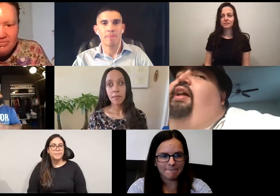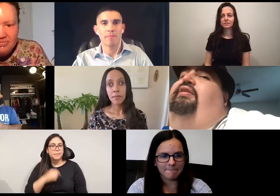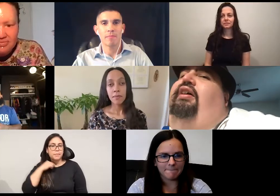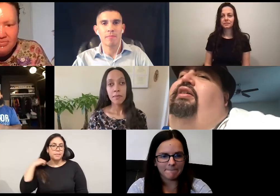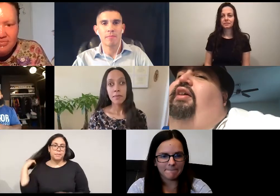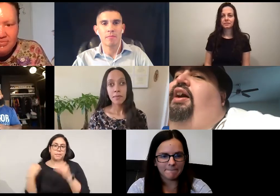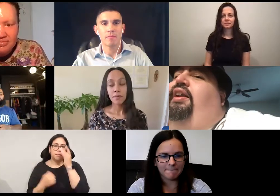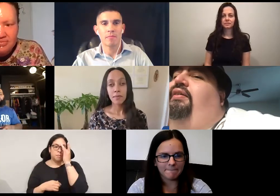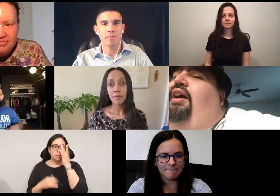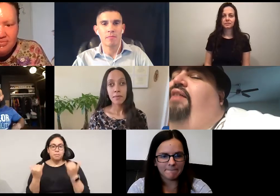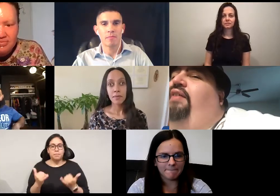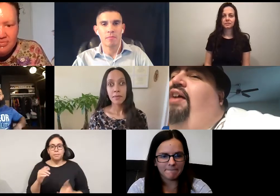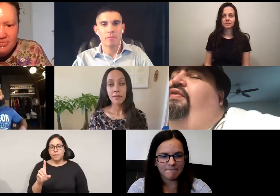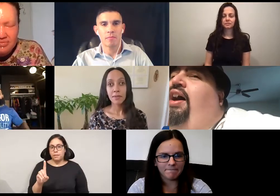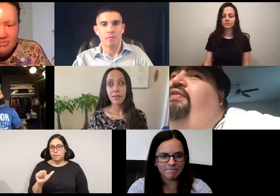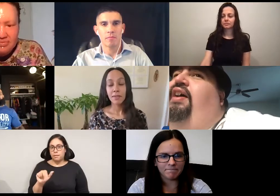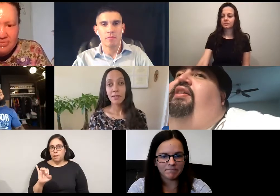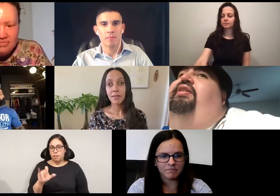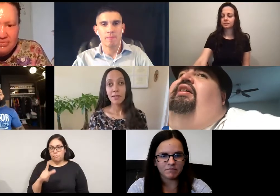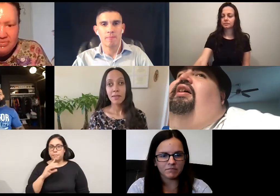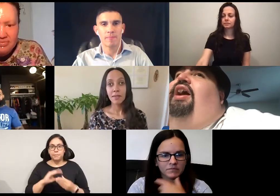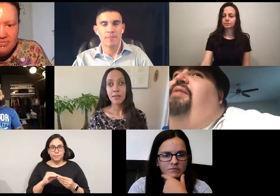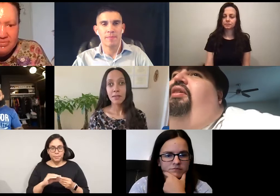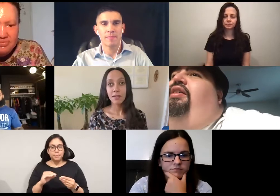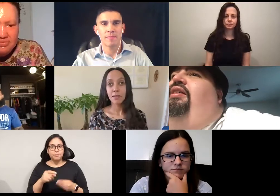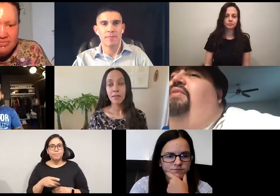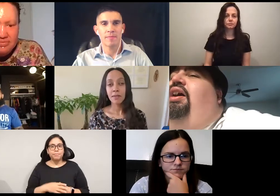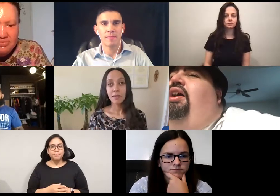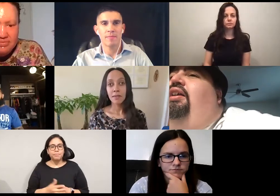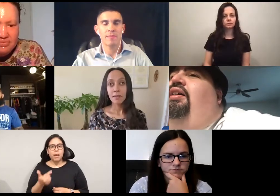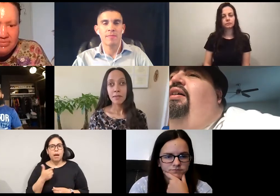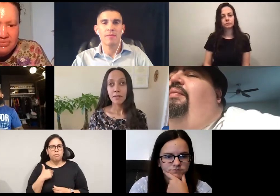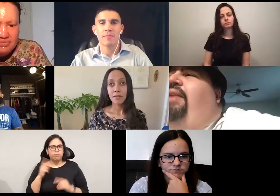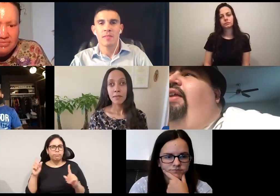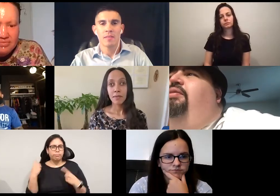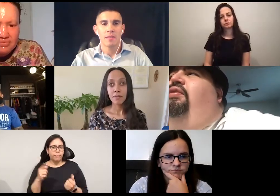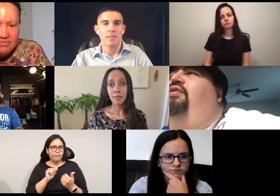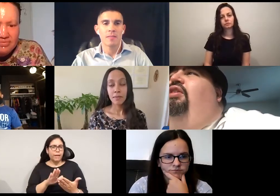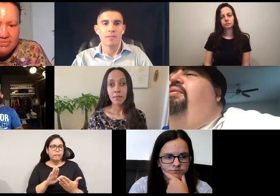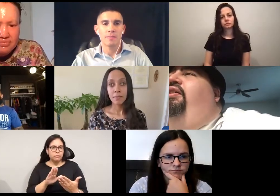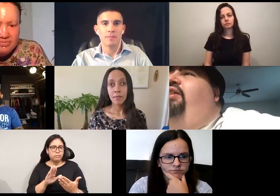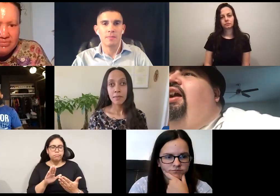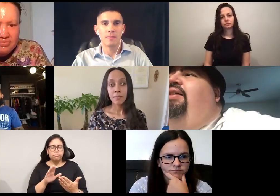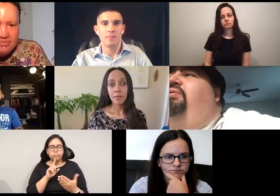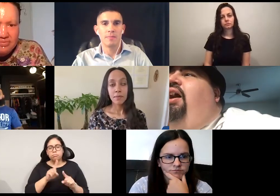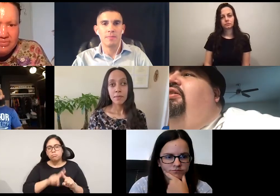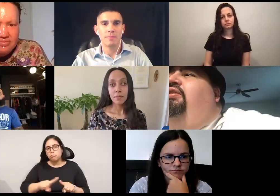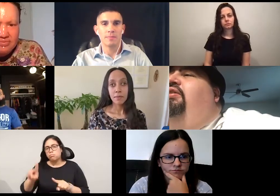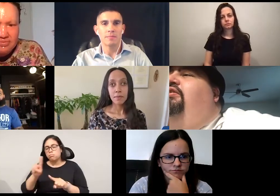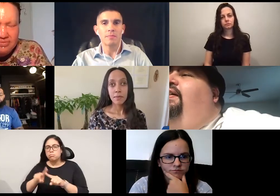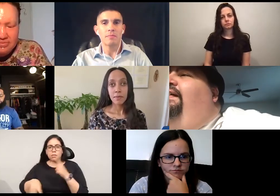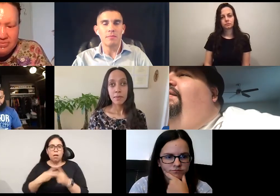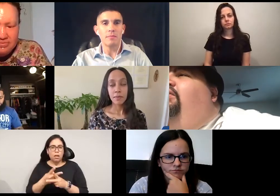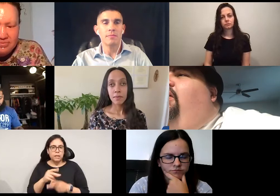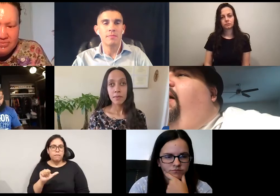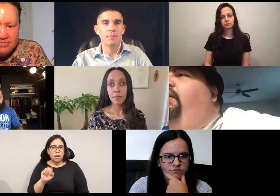This is Daniel. I'll go ahead, and I've had faced ableism in manageable forms, I'll say, prior